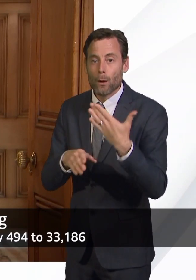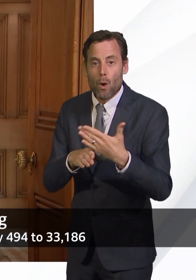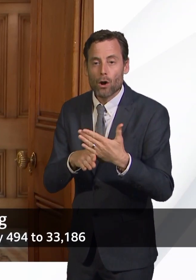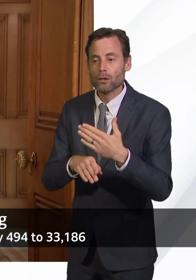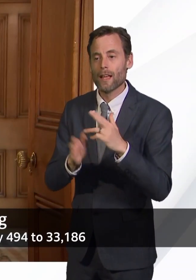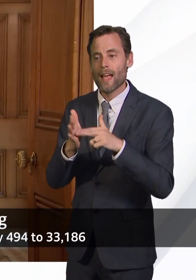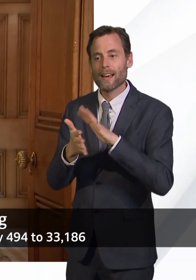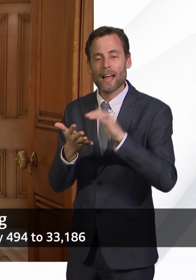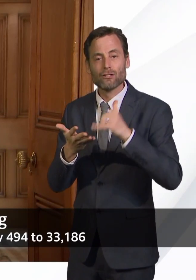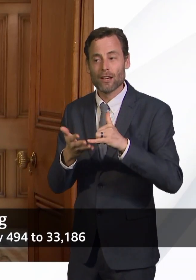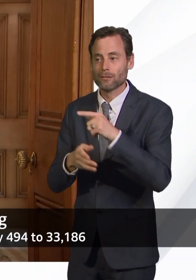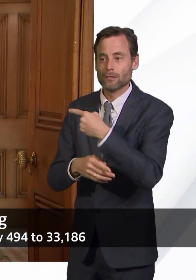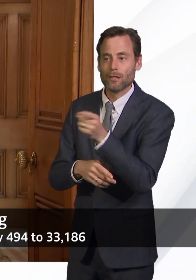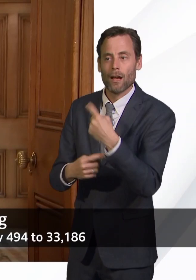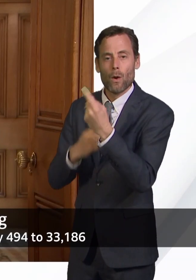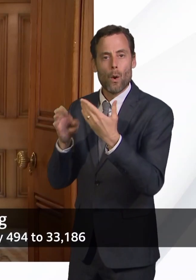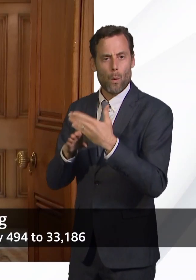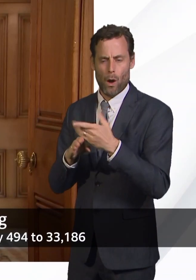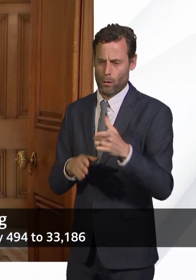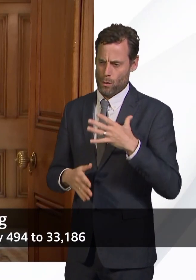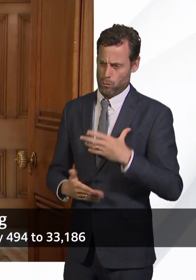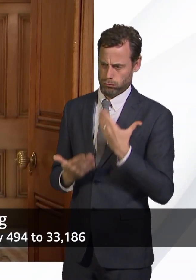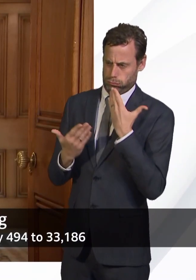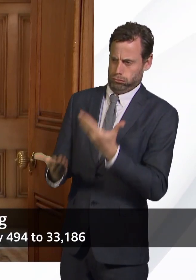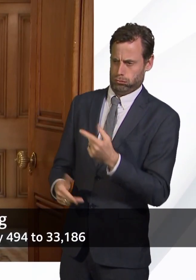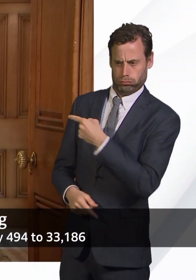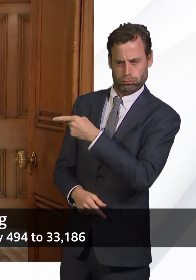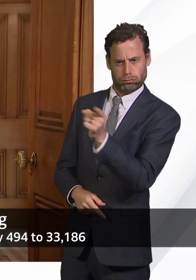the contribution that our frontline heroes are making